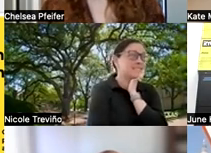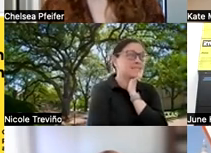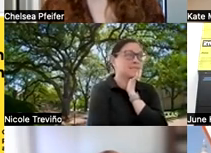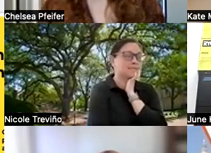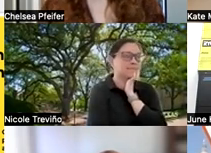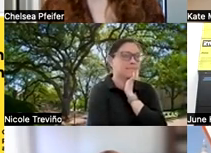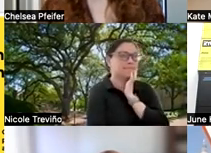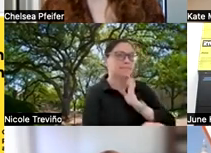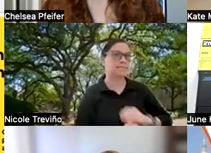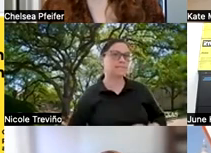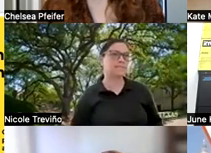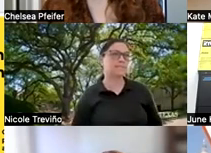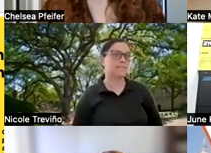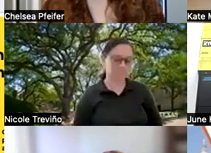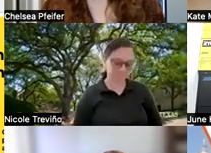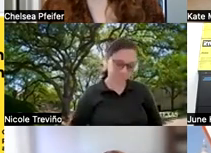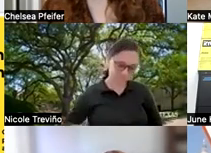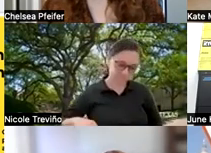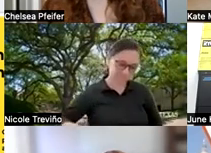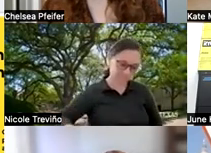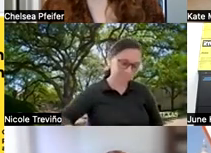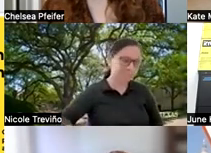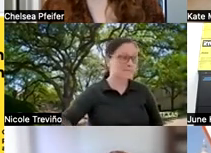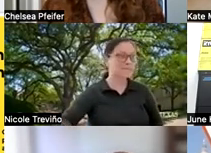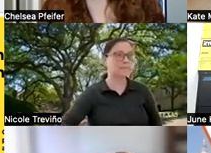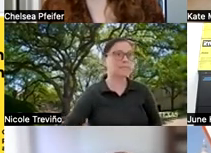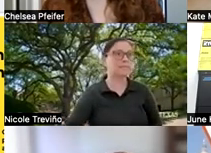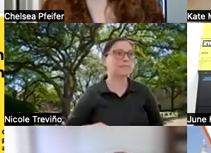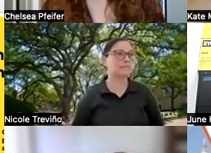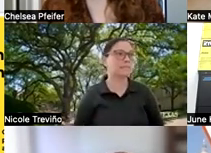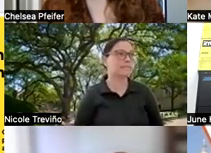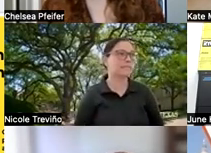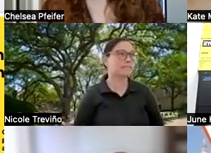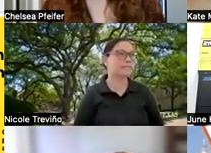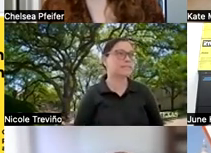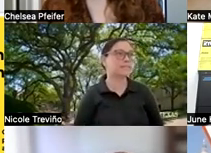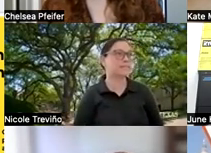relationships around that family, like a workforce members?